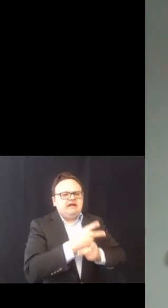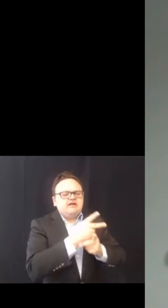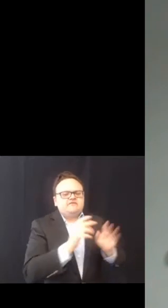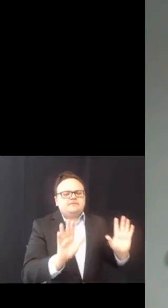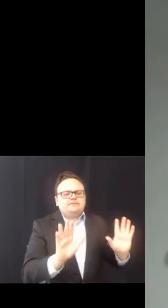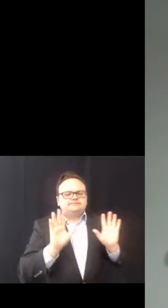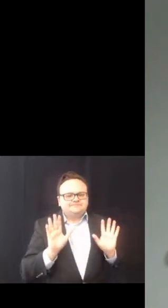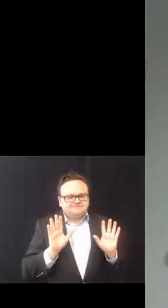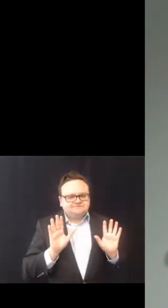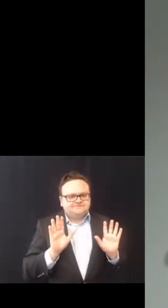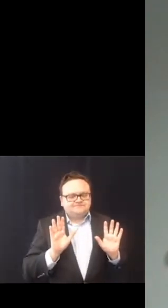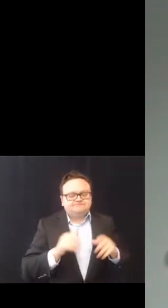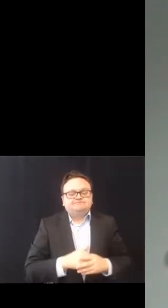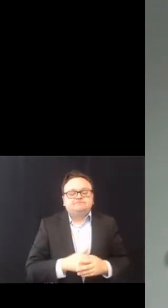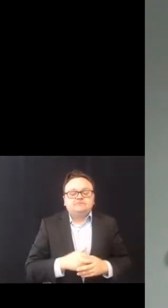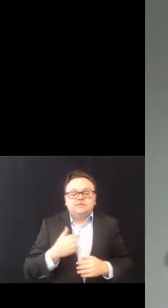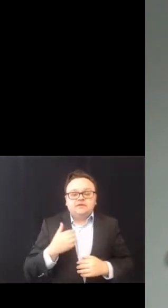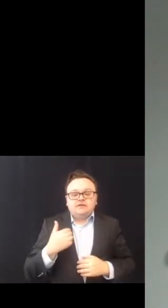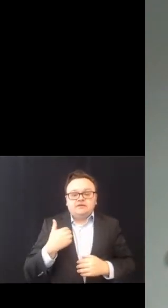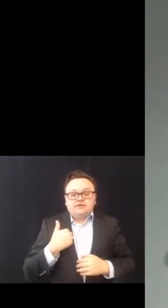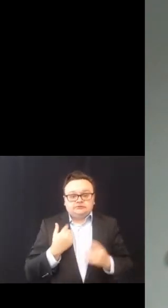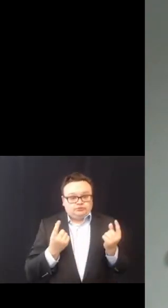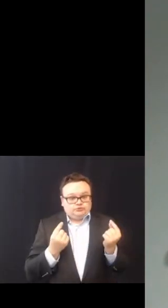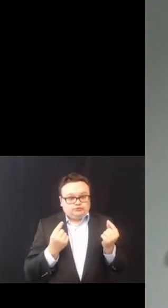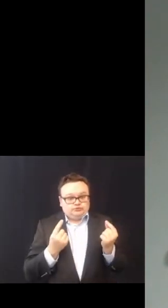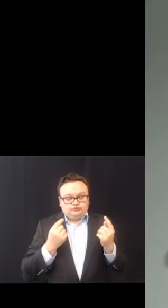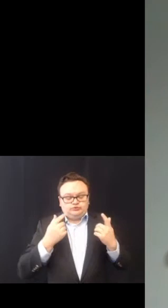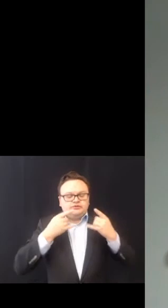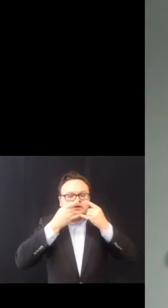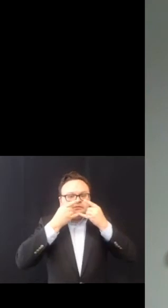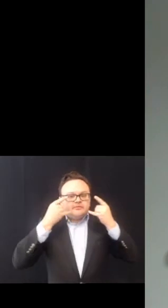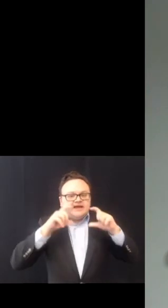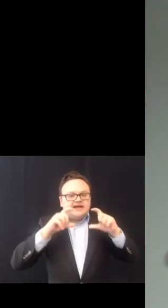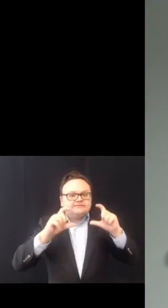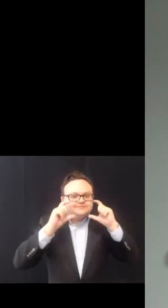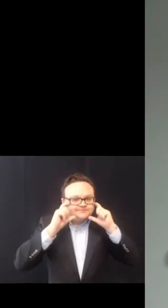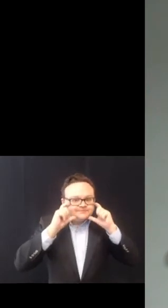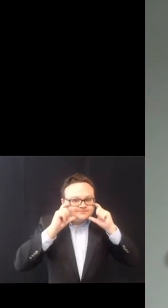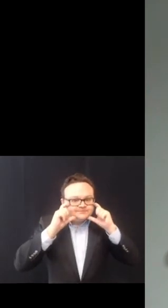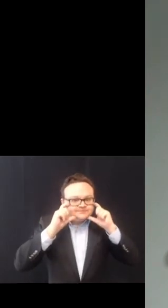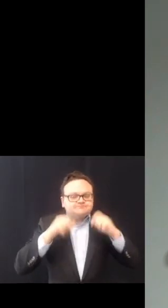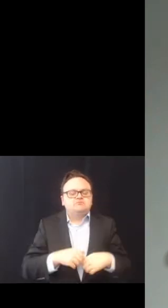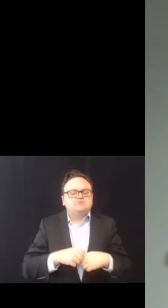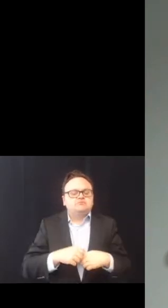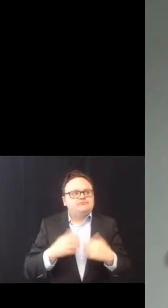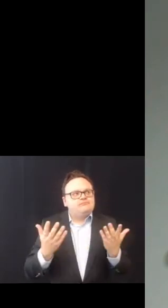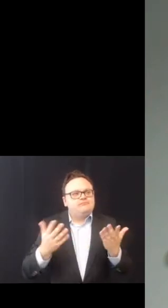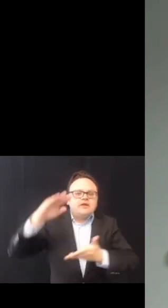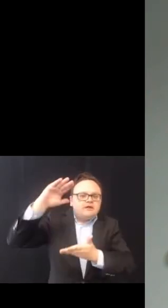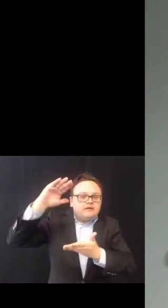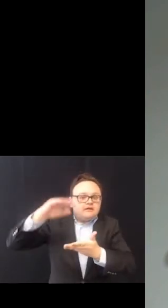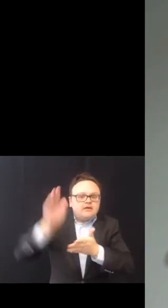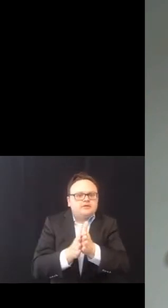wear any face mask use hand sanitizer. I